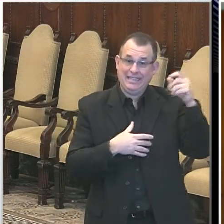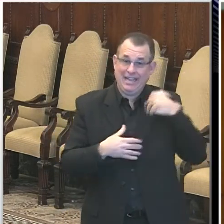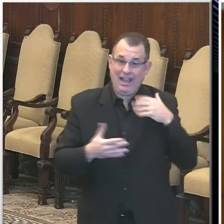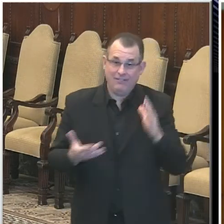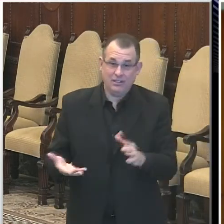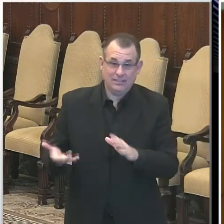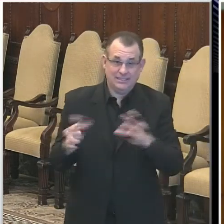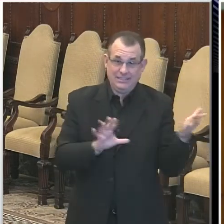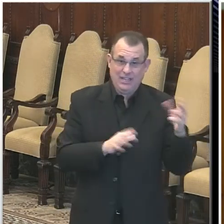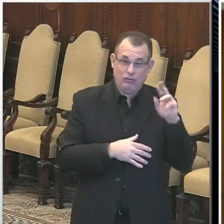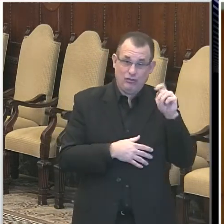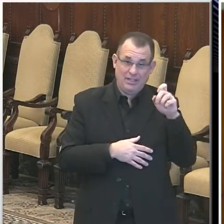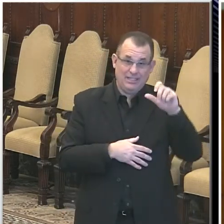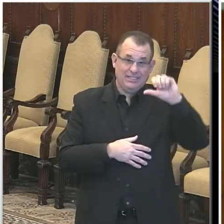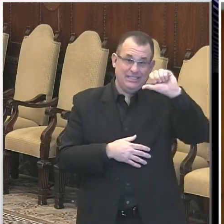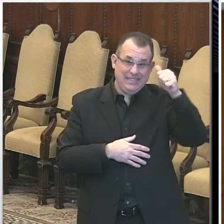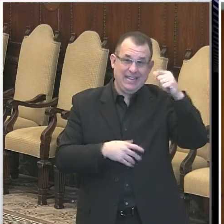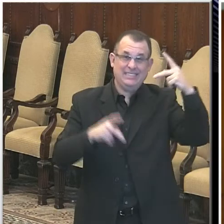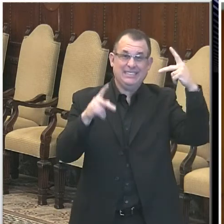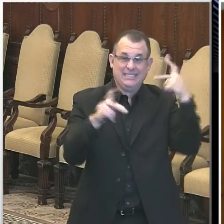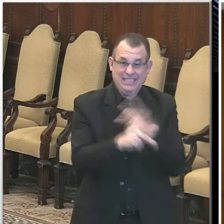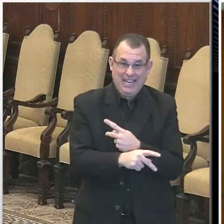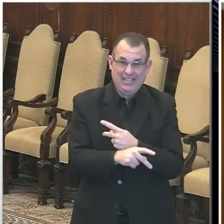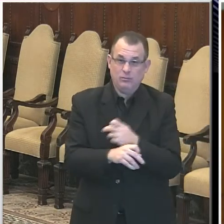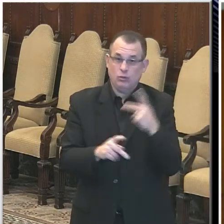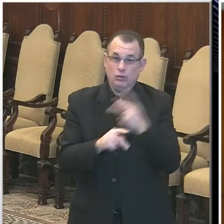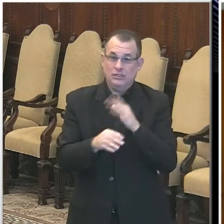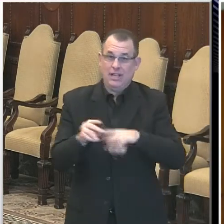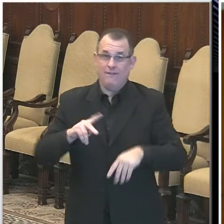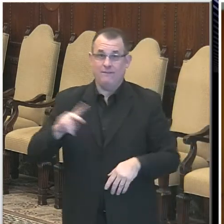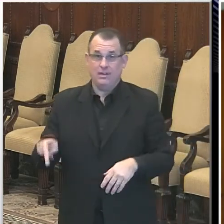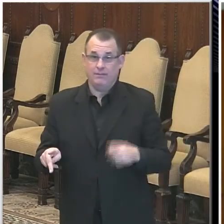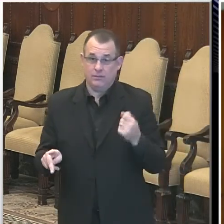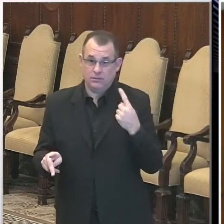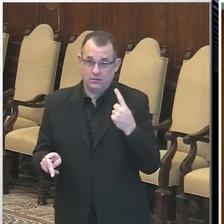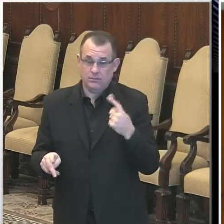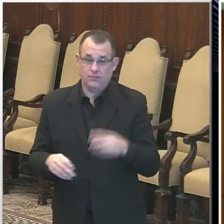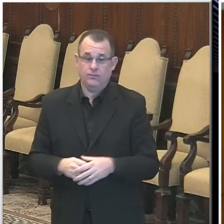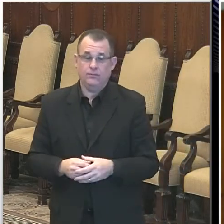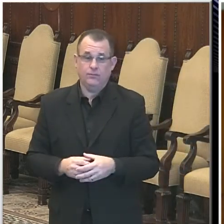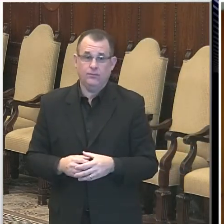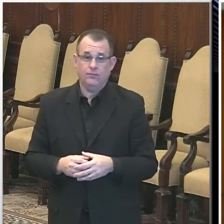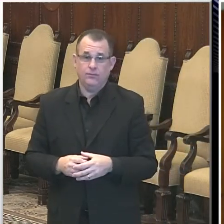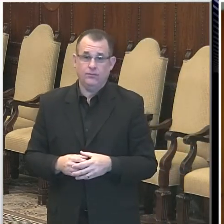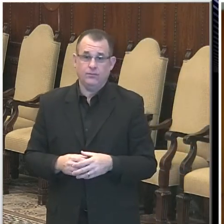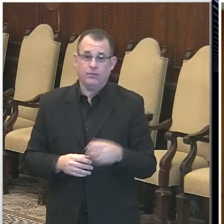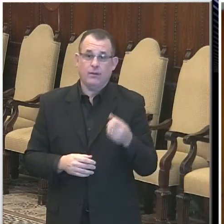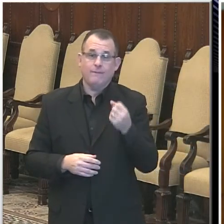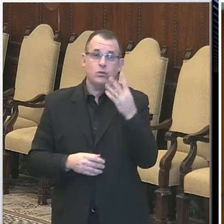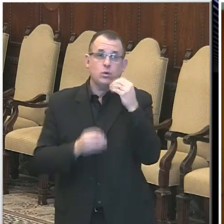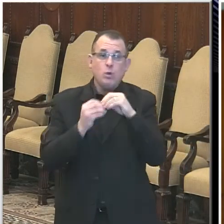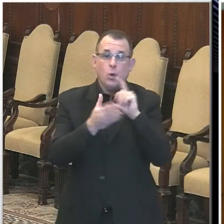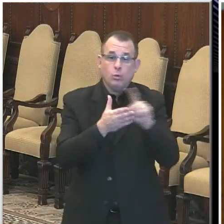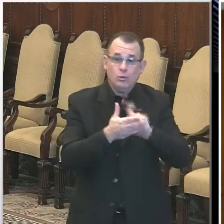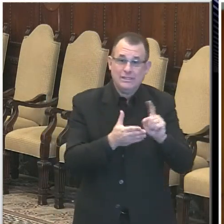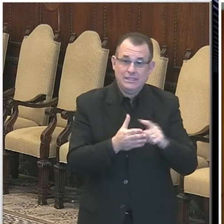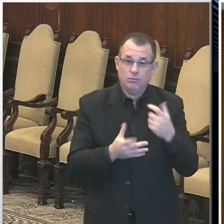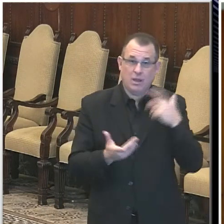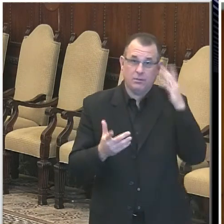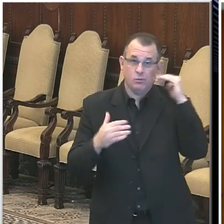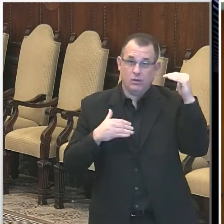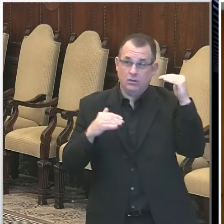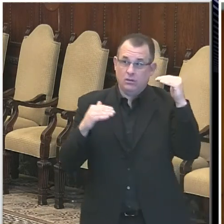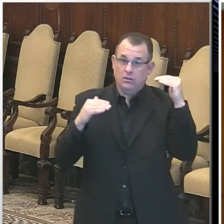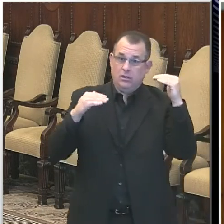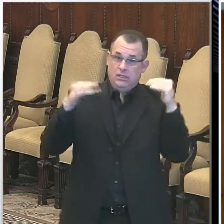10 times that of Philadelphia. It gives you a sense for if we had stayed open just a couple more weeks, we might be like New York City, have 10 times the number of people who